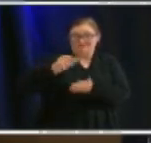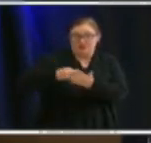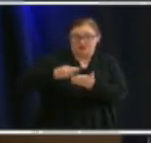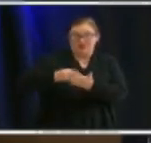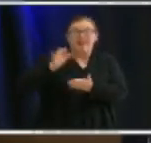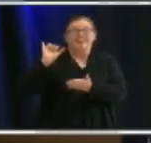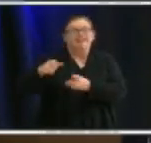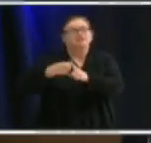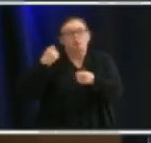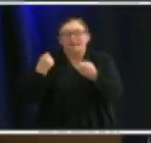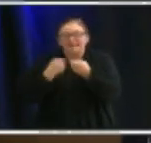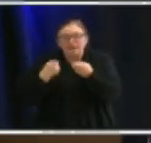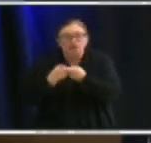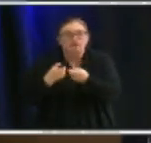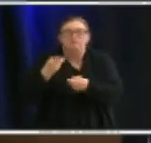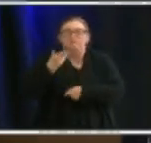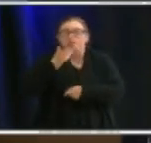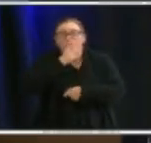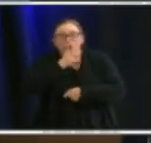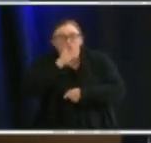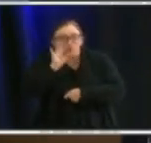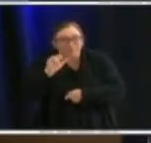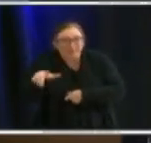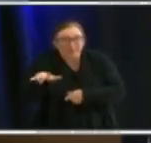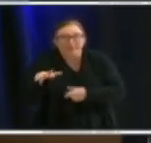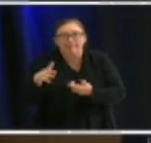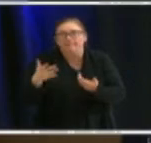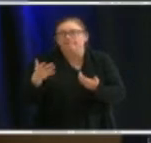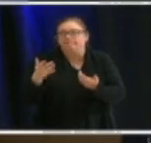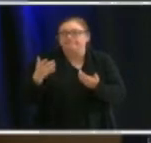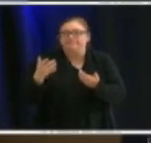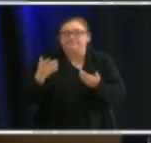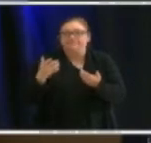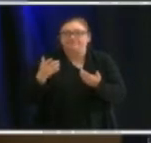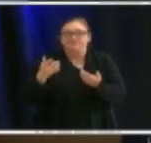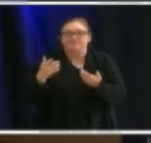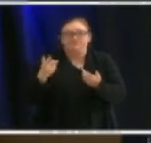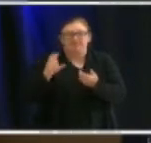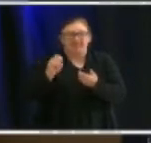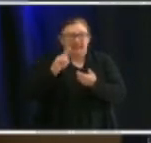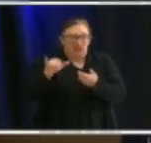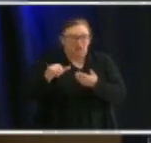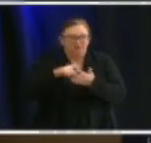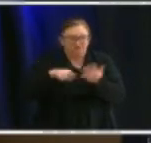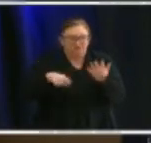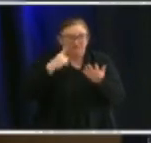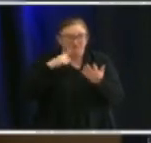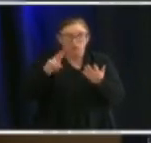utility rates that are charged by the county to its